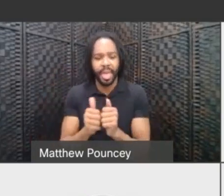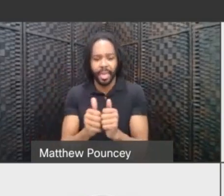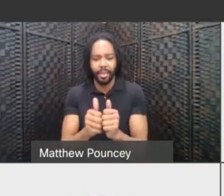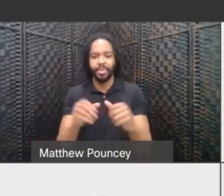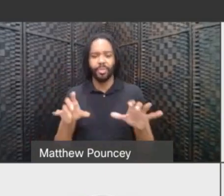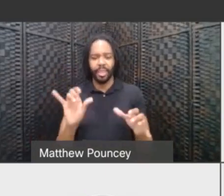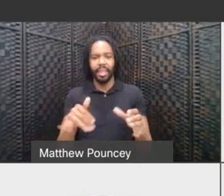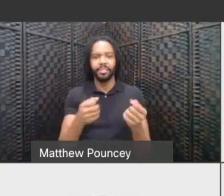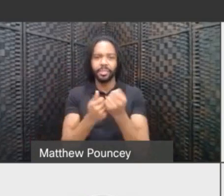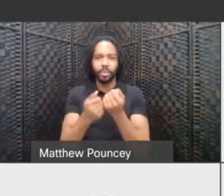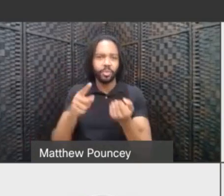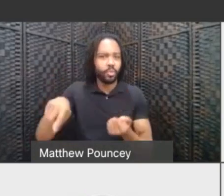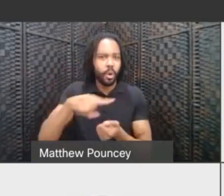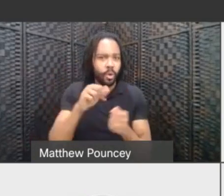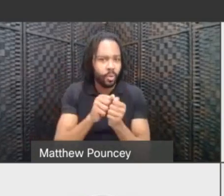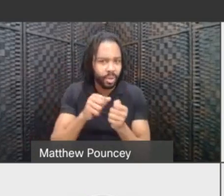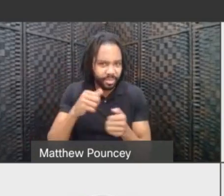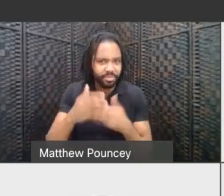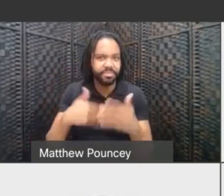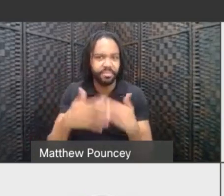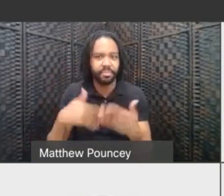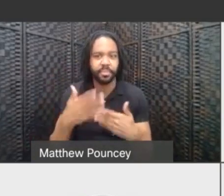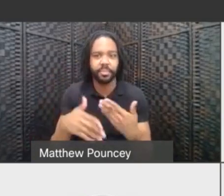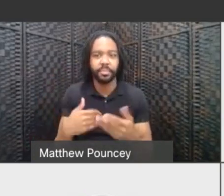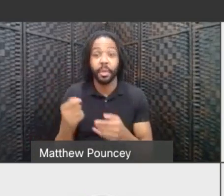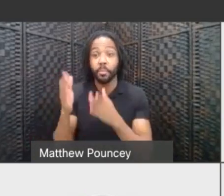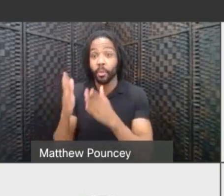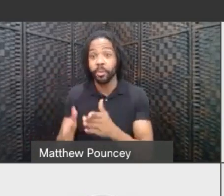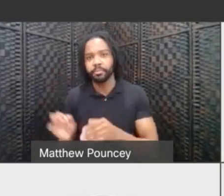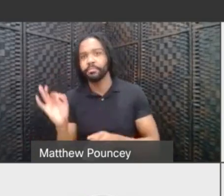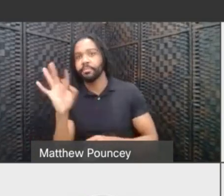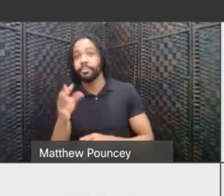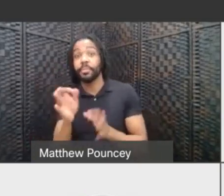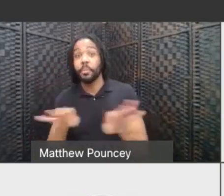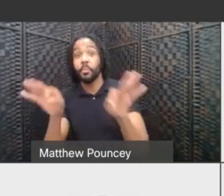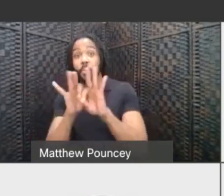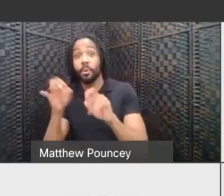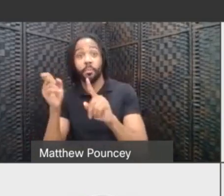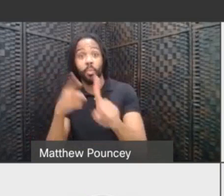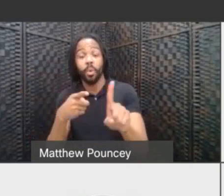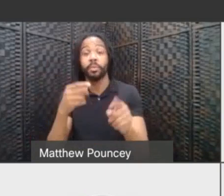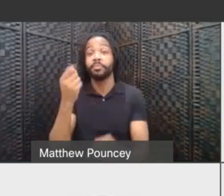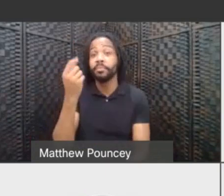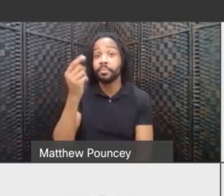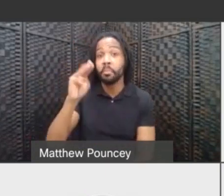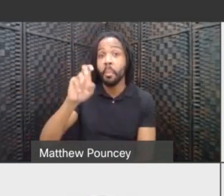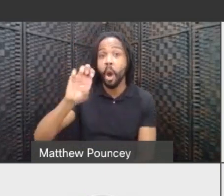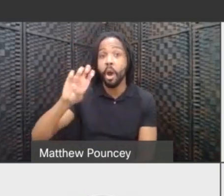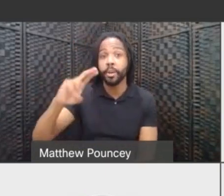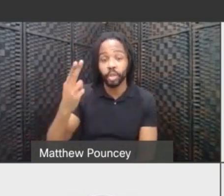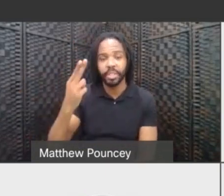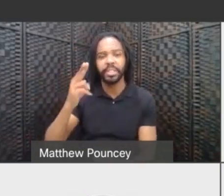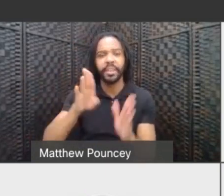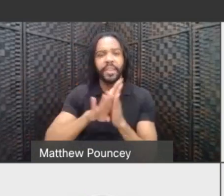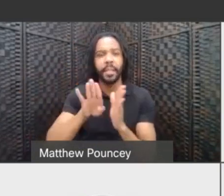through that process. Someone's raising a really important point. So it is March is Developmental